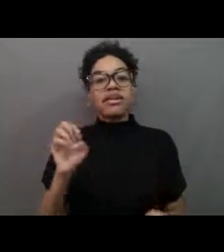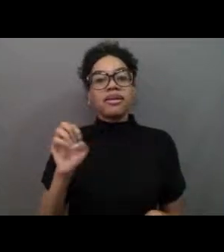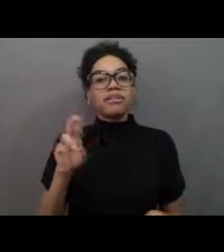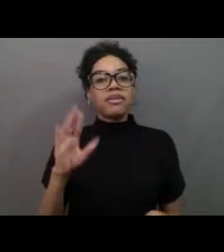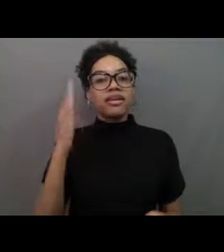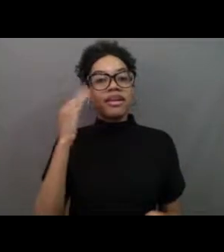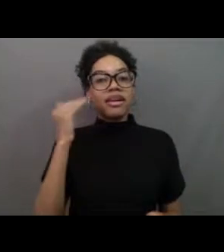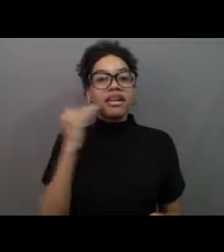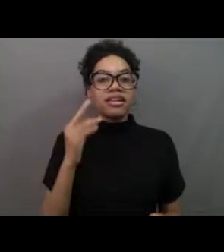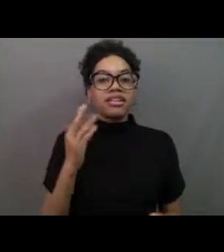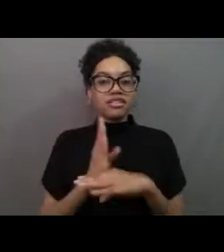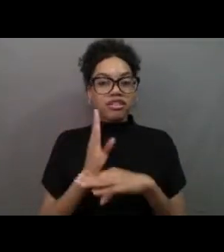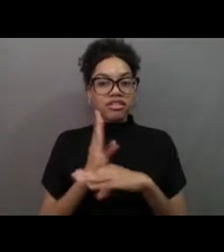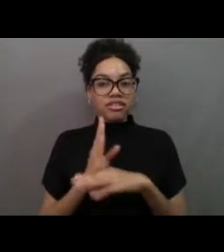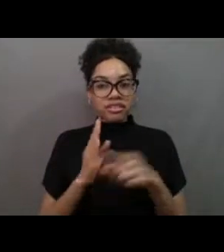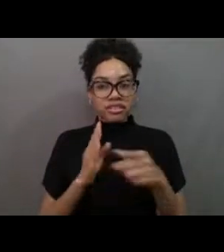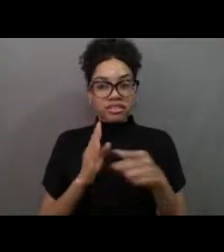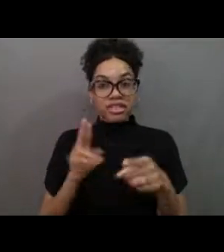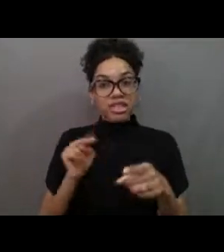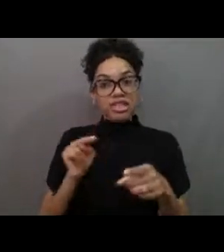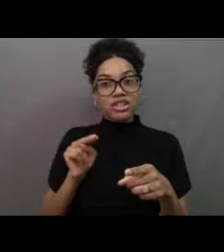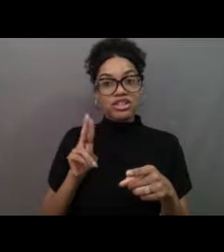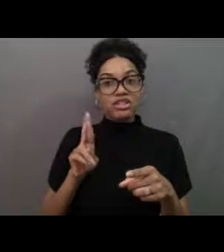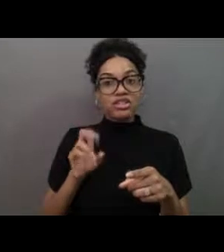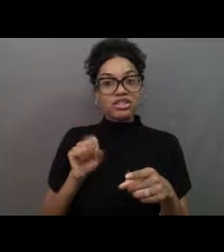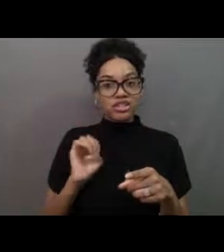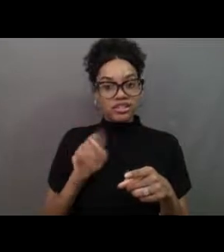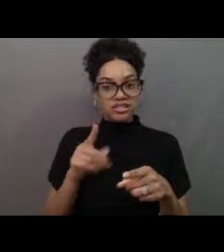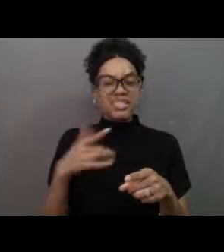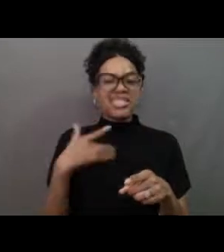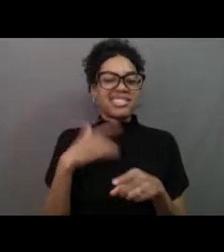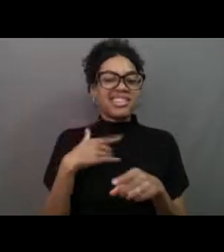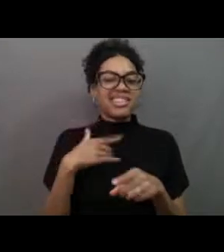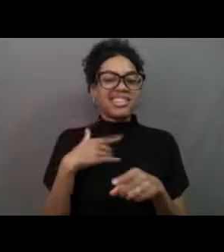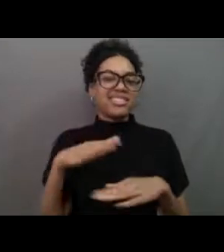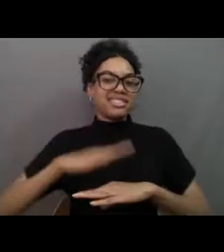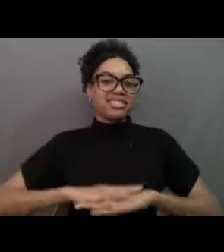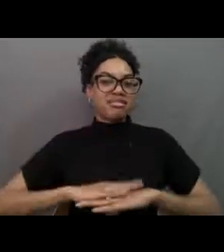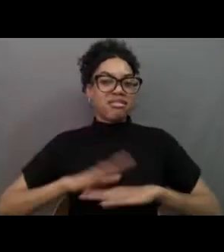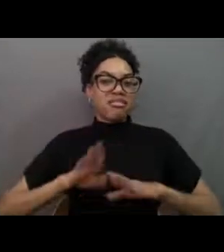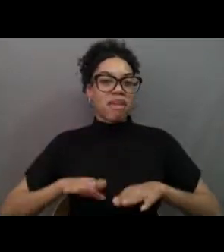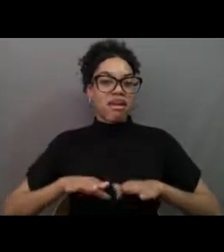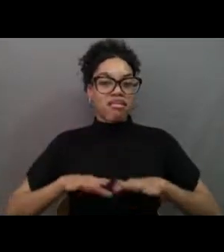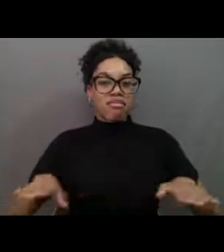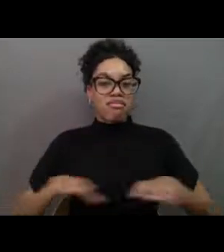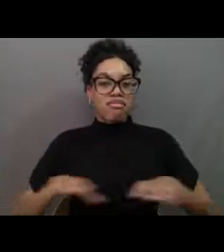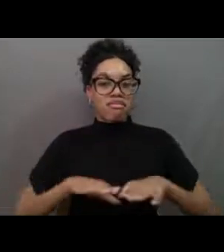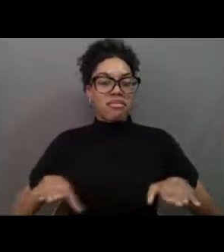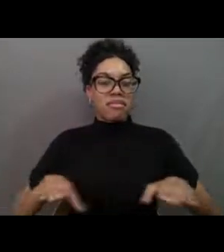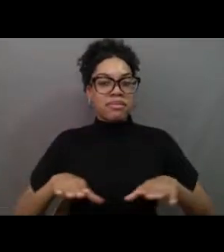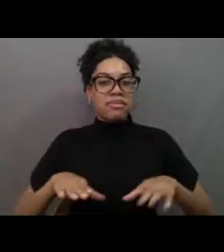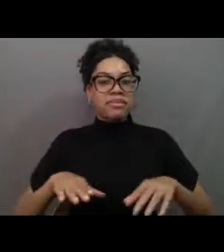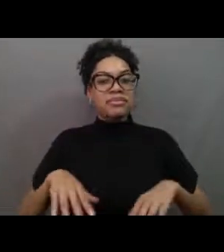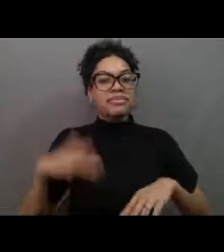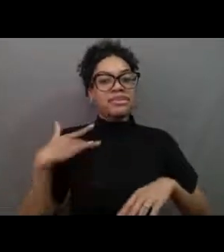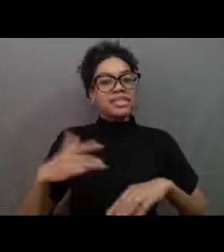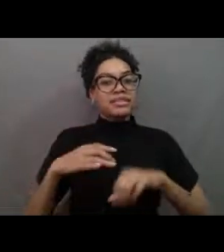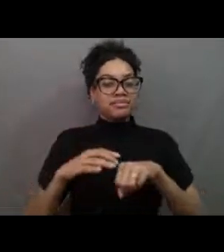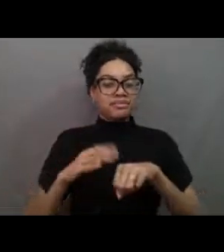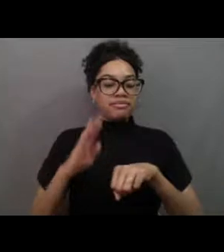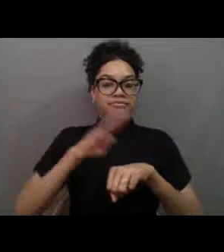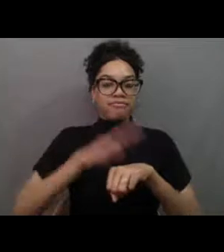show you here is a nurse shark. So this is one that's more likely to be seen sitting on the bottom. In this case, they chose the reef itself as the bottom. Other times they're sitting